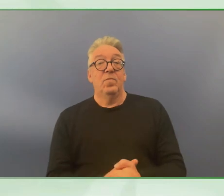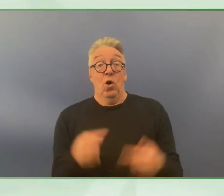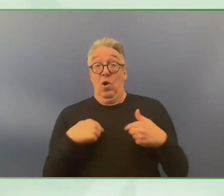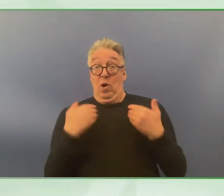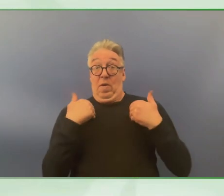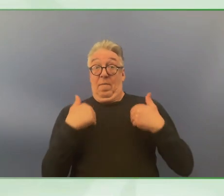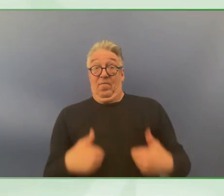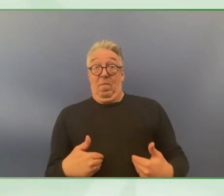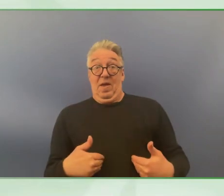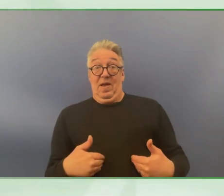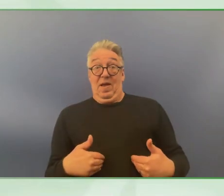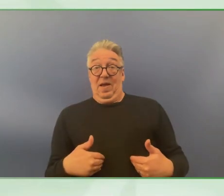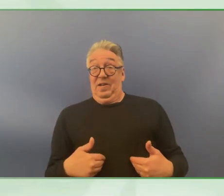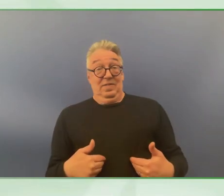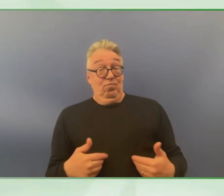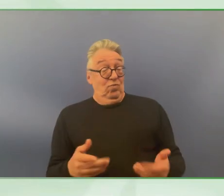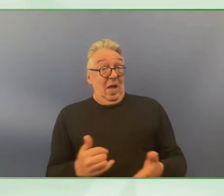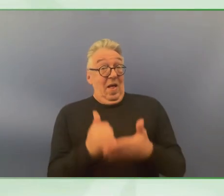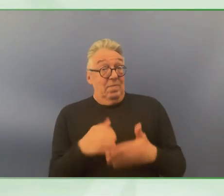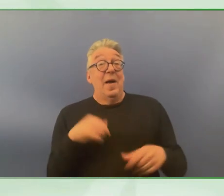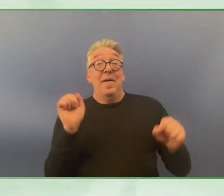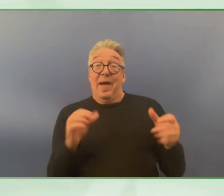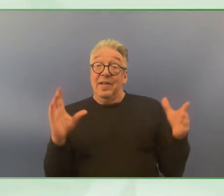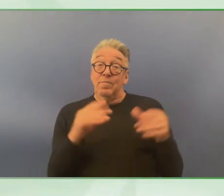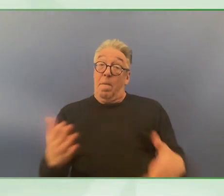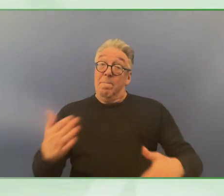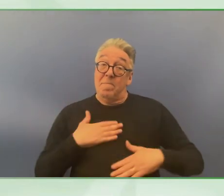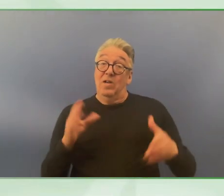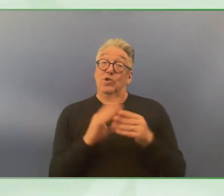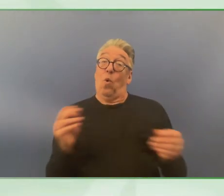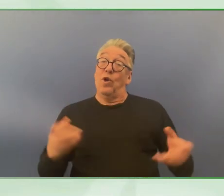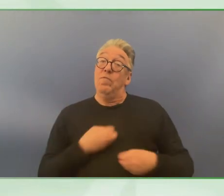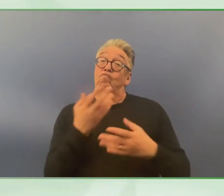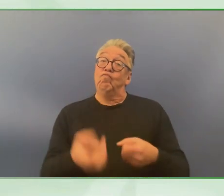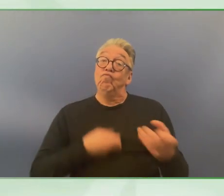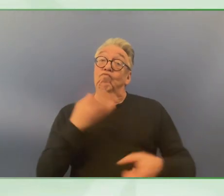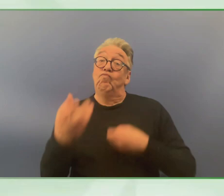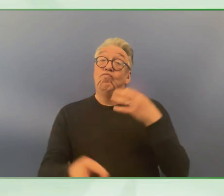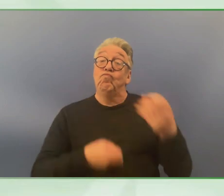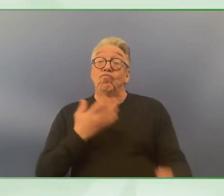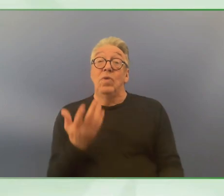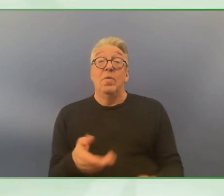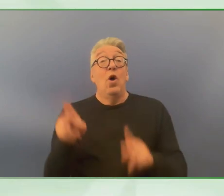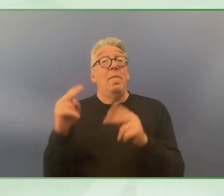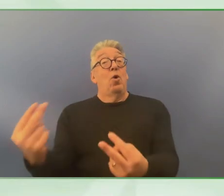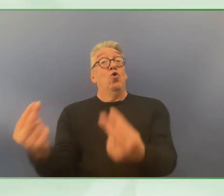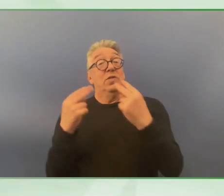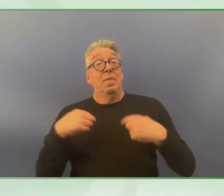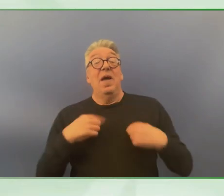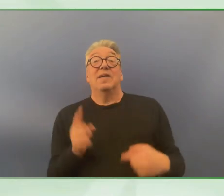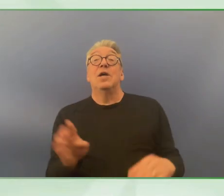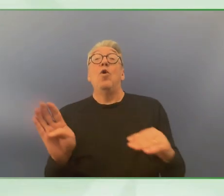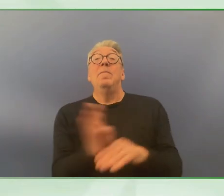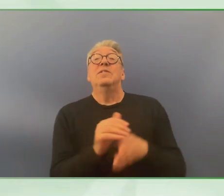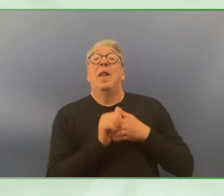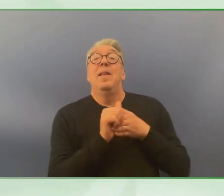get to tell my story, but it's also great that people see me, you know, as a business leader first